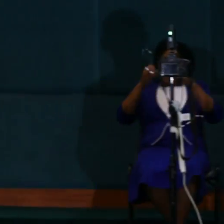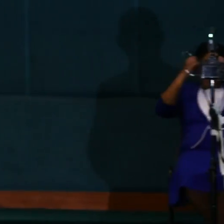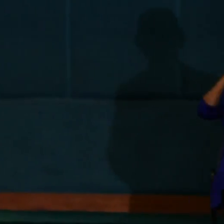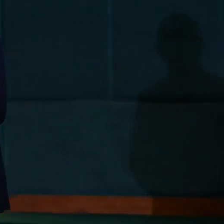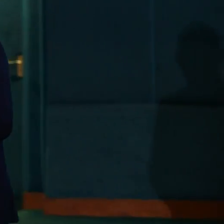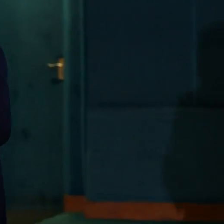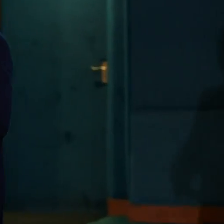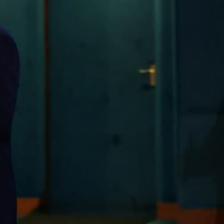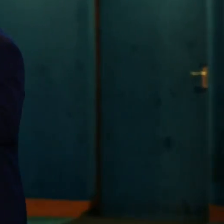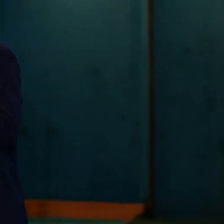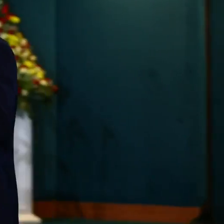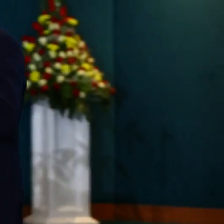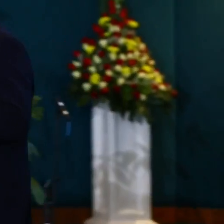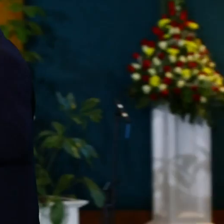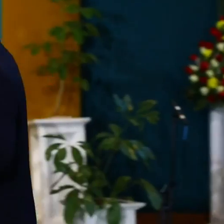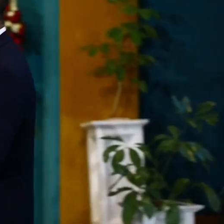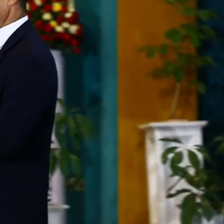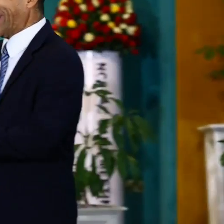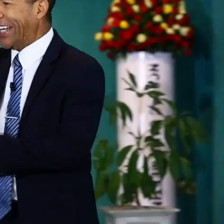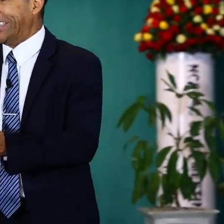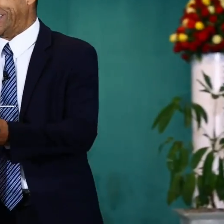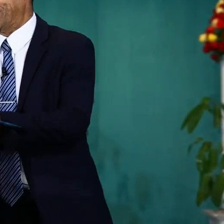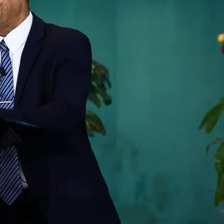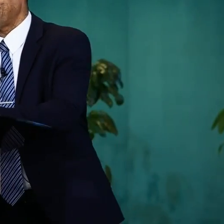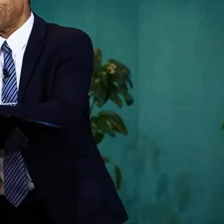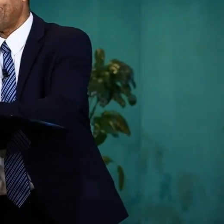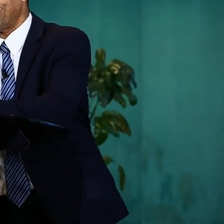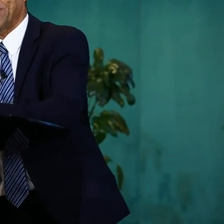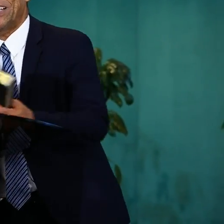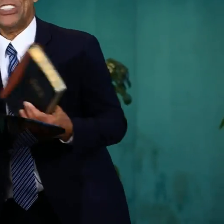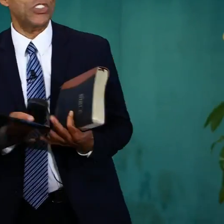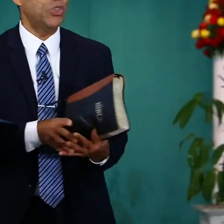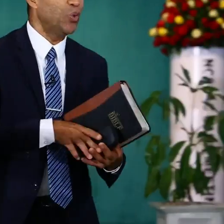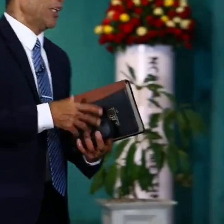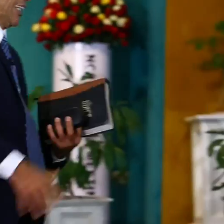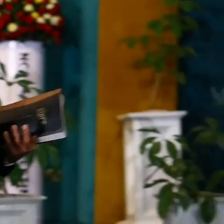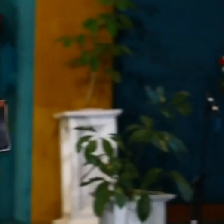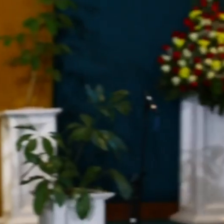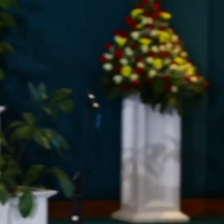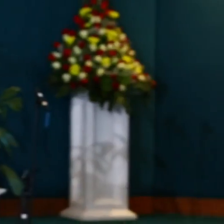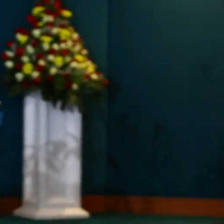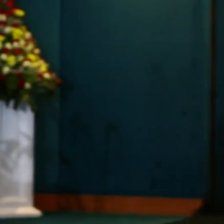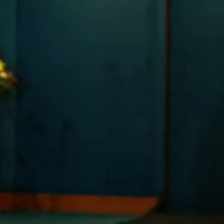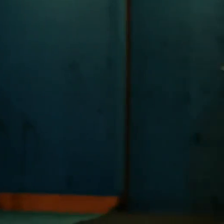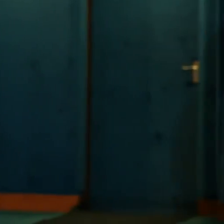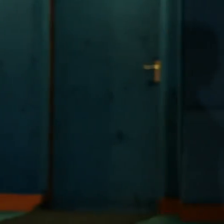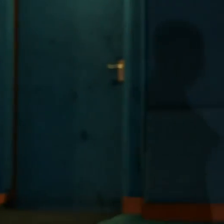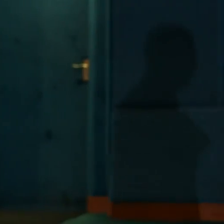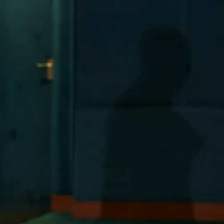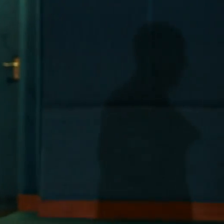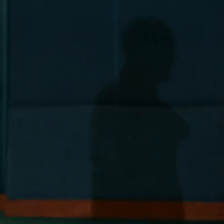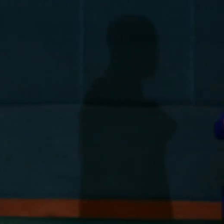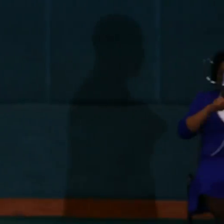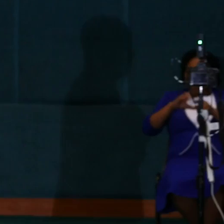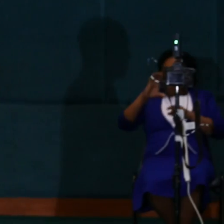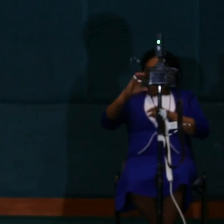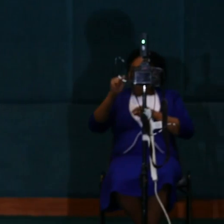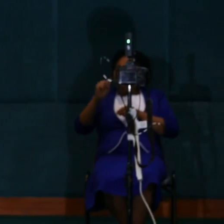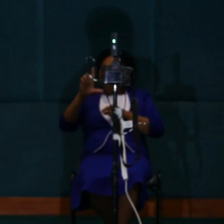word for yourself. And so as we get ready for the end, let us do like Caleb and Joshua.